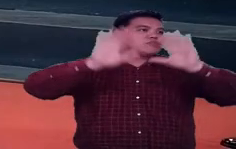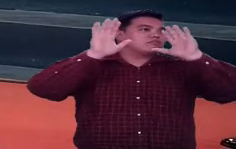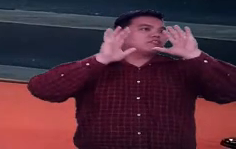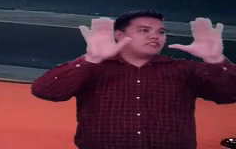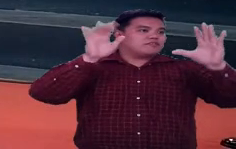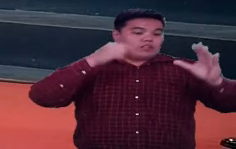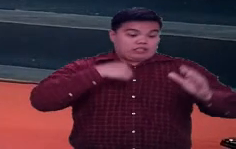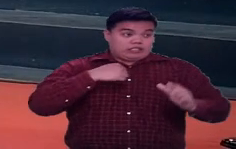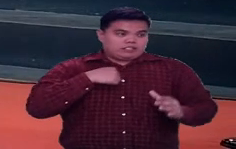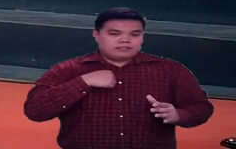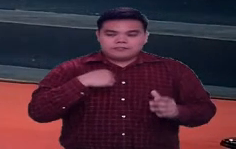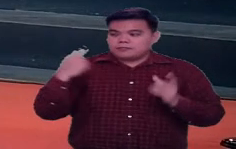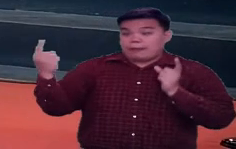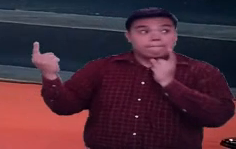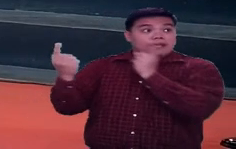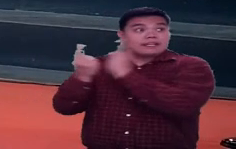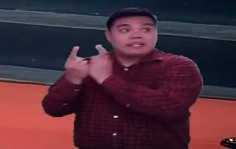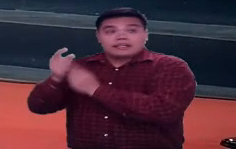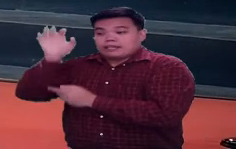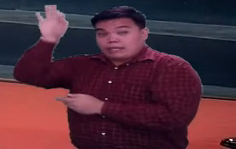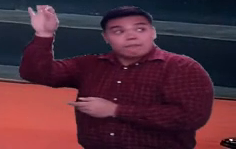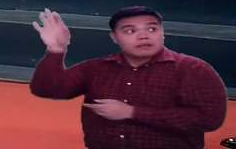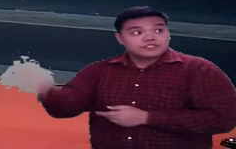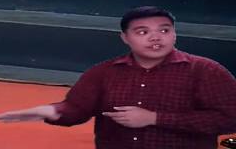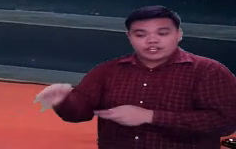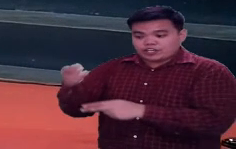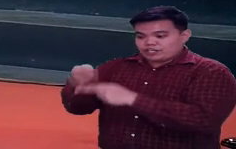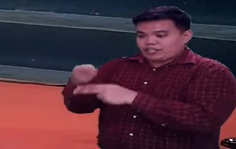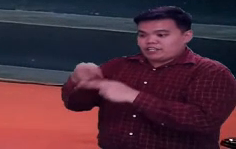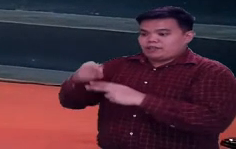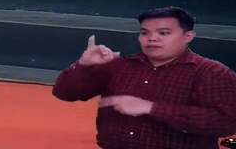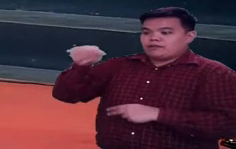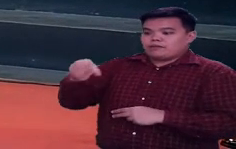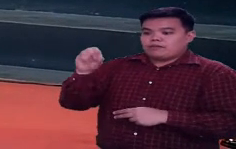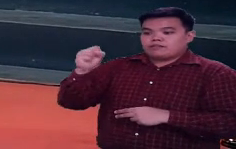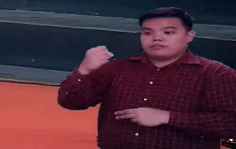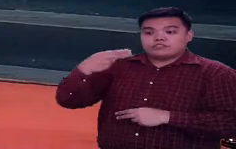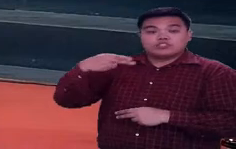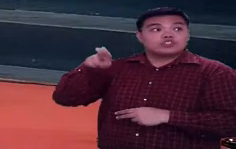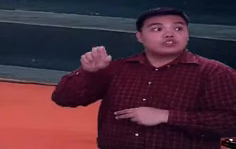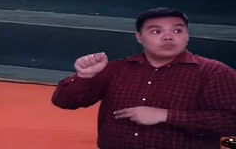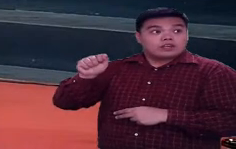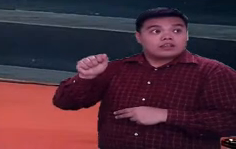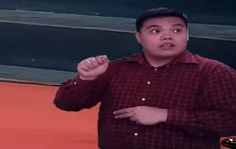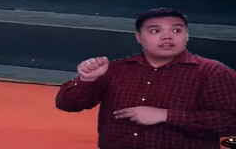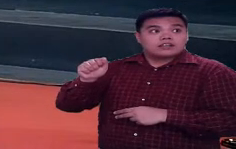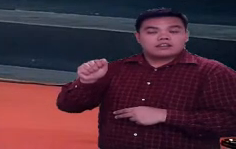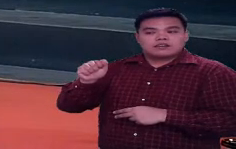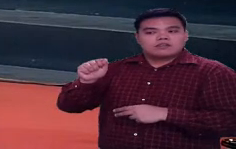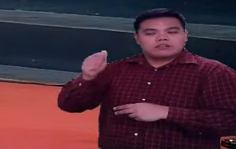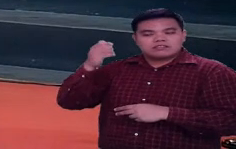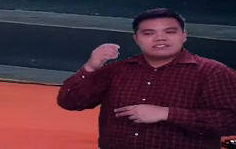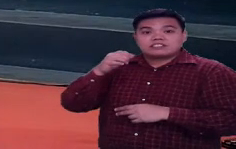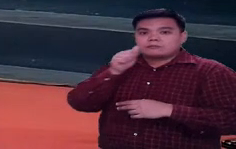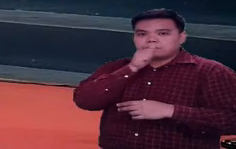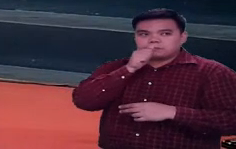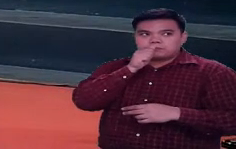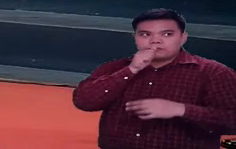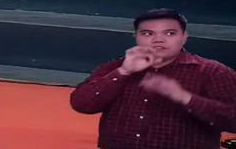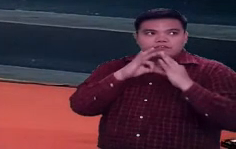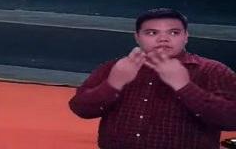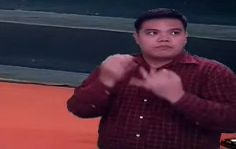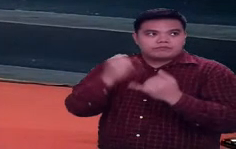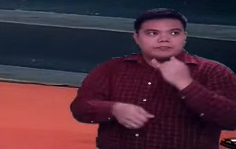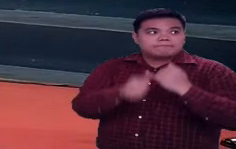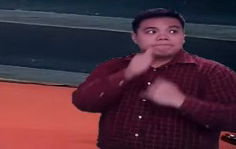And then I met with the pastor. His name is Joshua. I won't tell you his last name for security reasons,